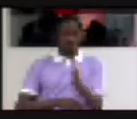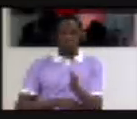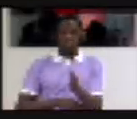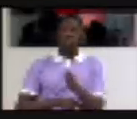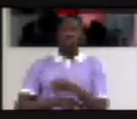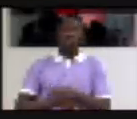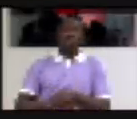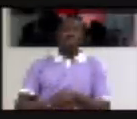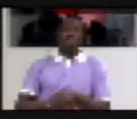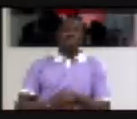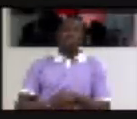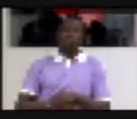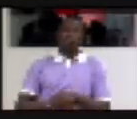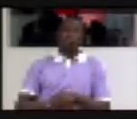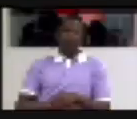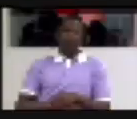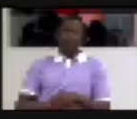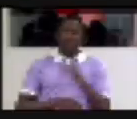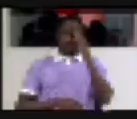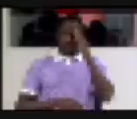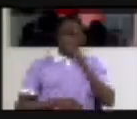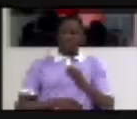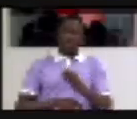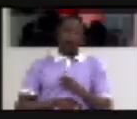nothing but the truth. Okay, thank you.